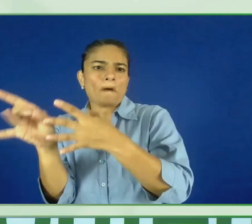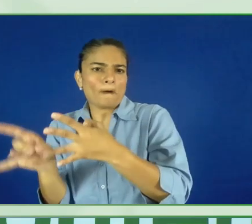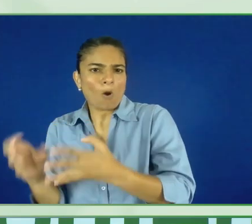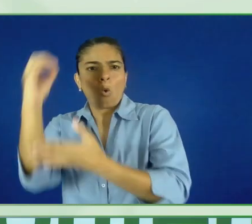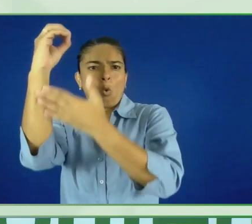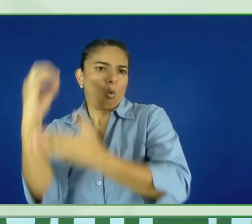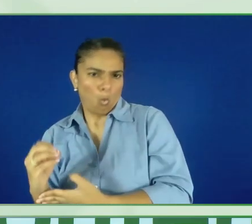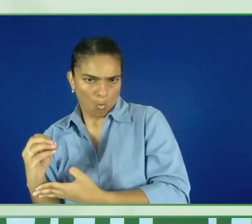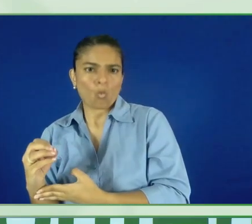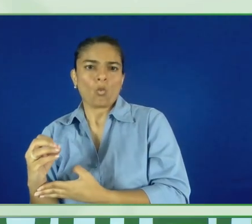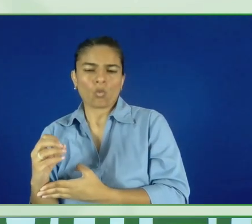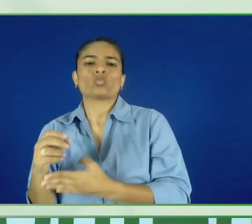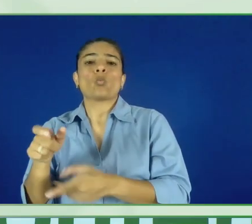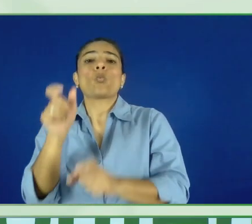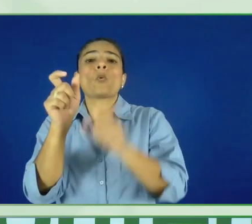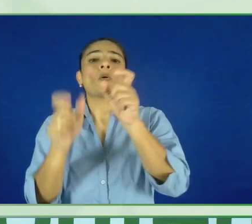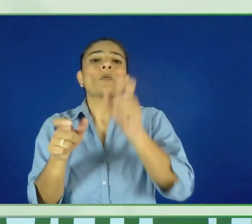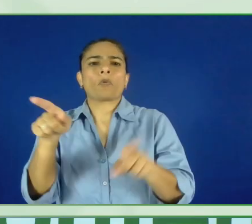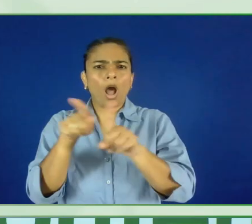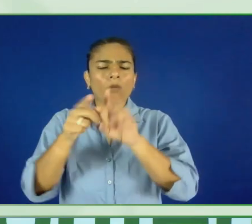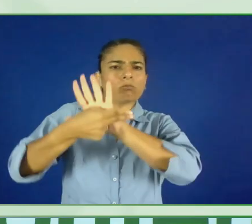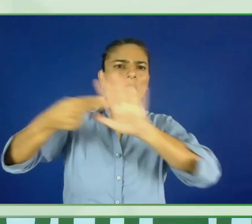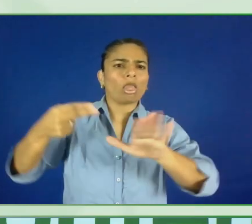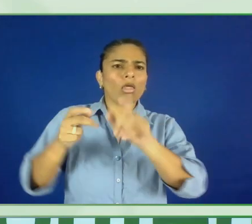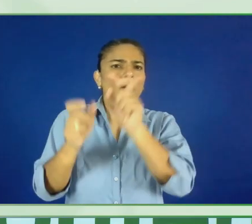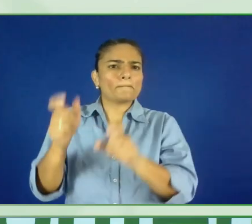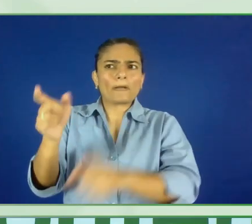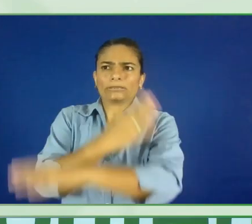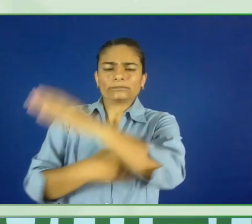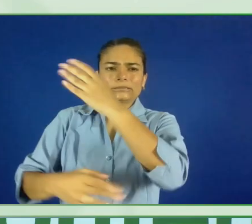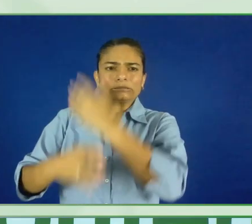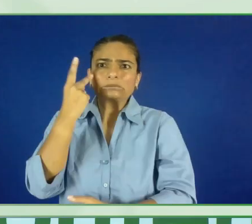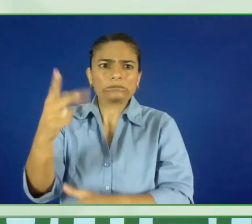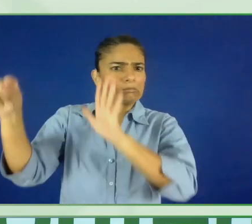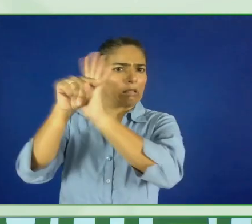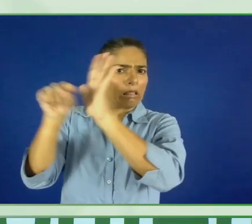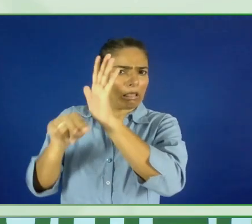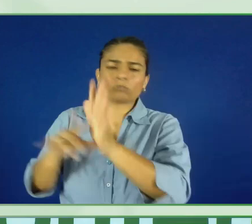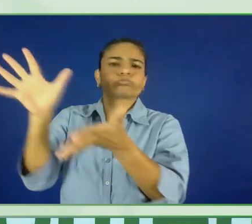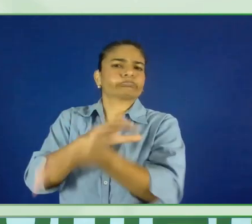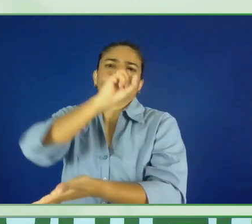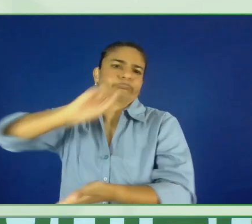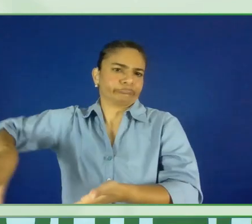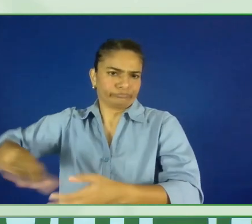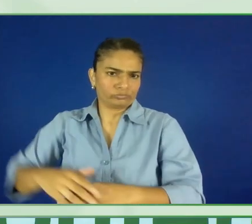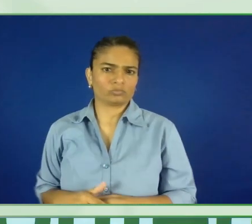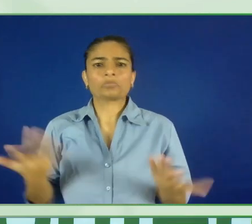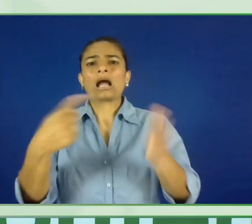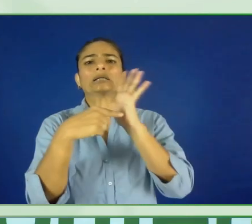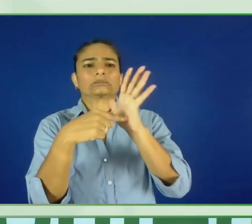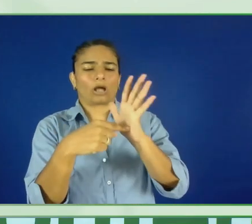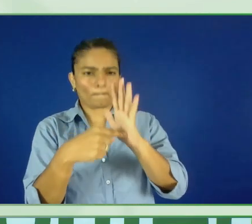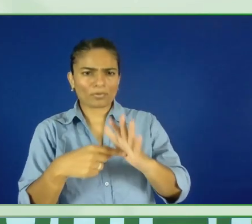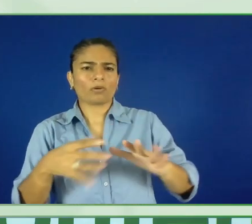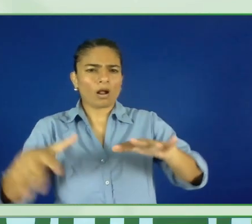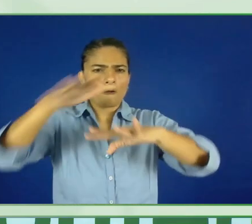part of that product. So that is one example. The other example of what happens at that layer are things like block list. So block list is